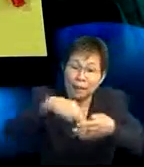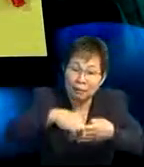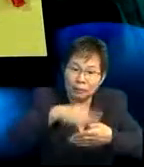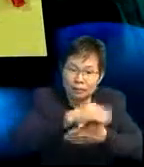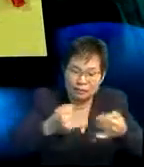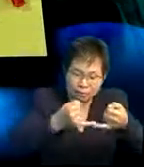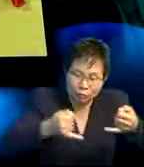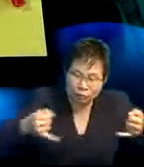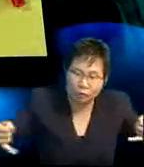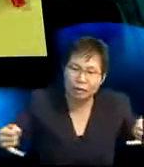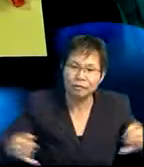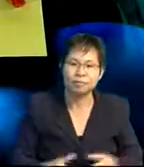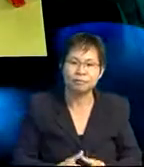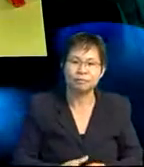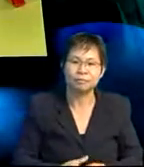some thread,